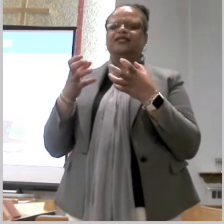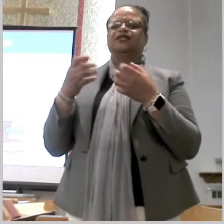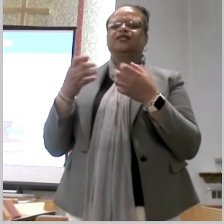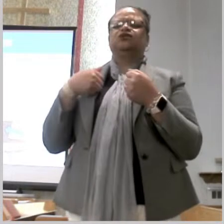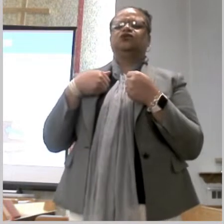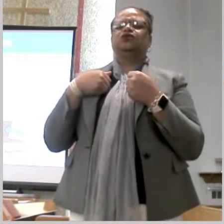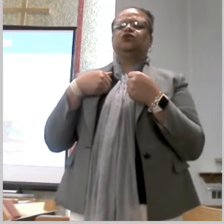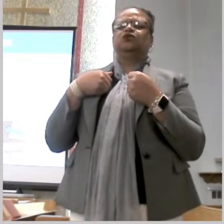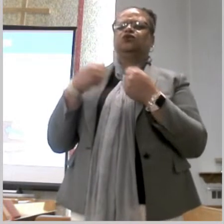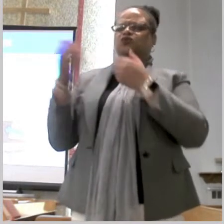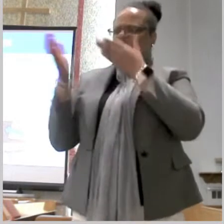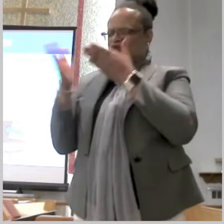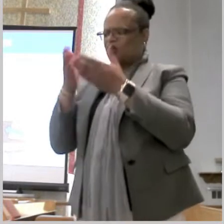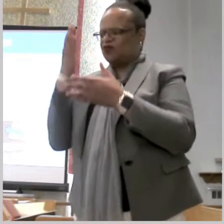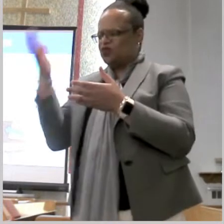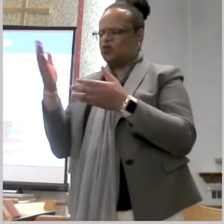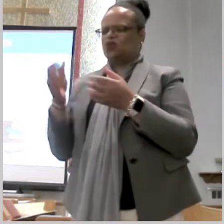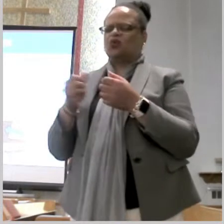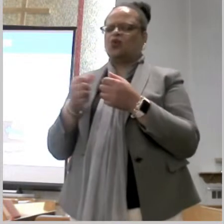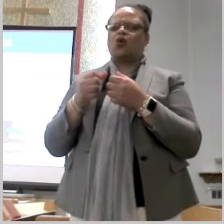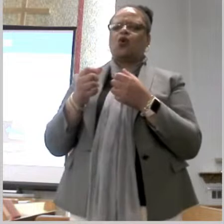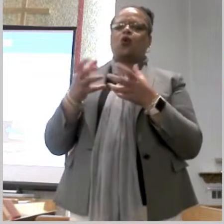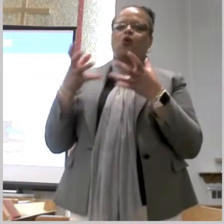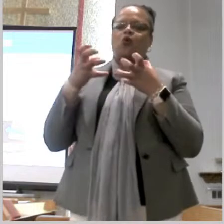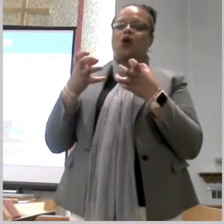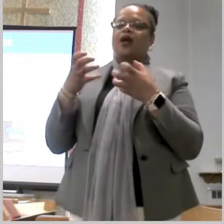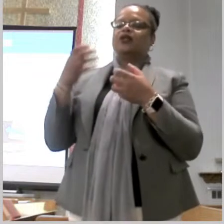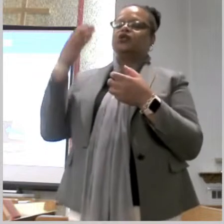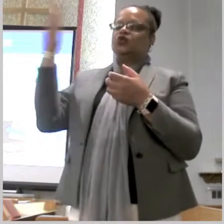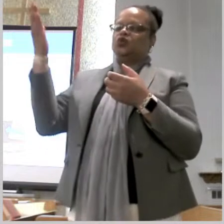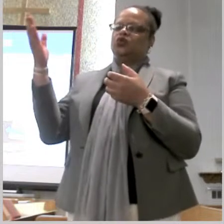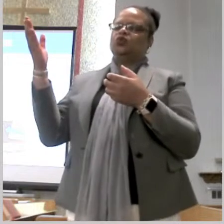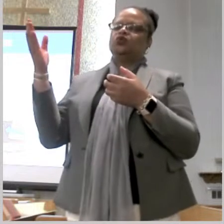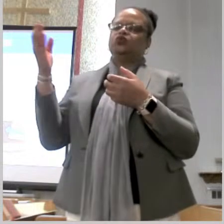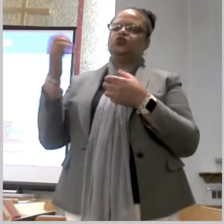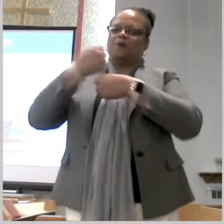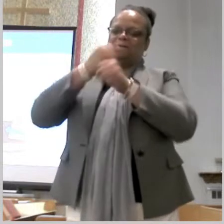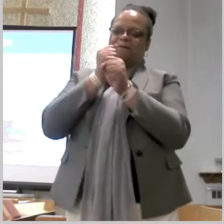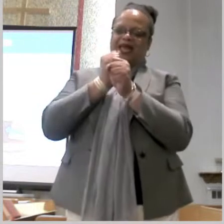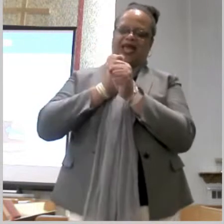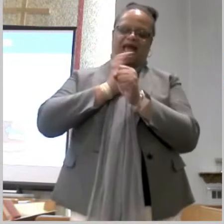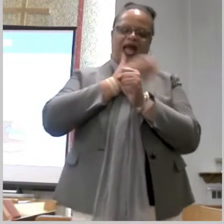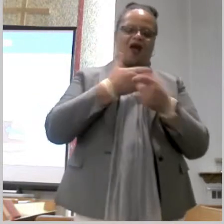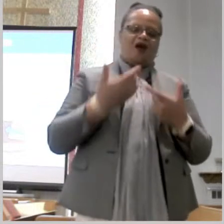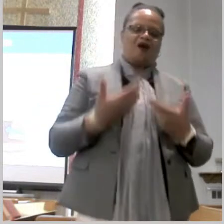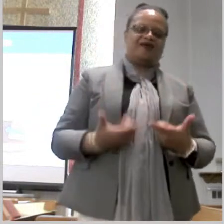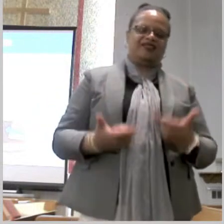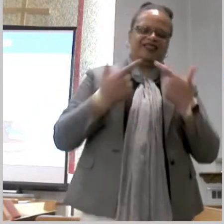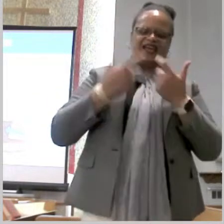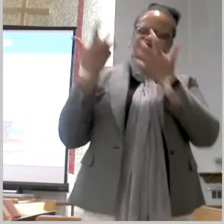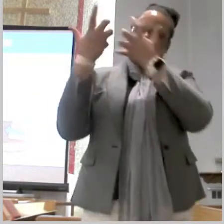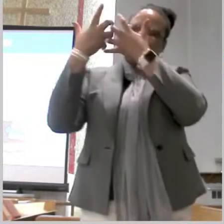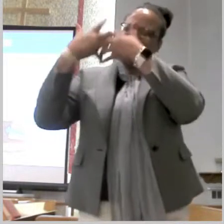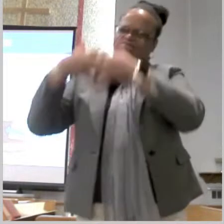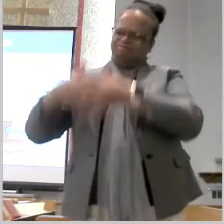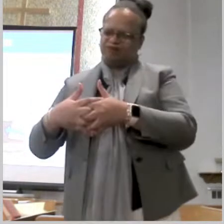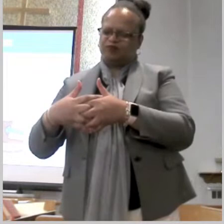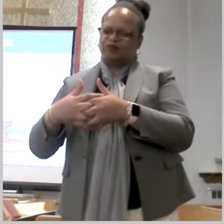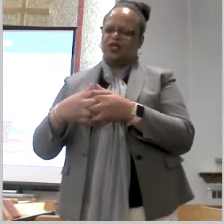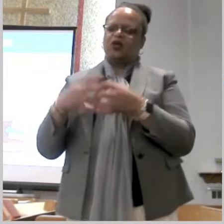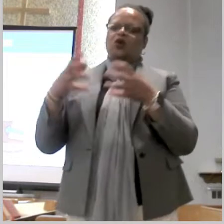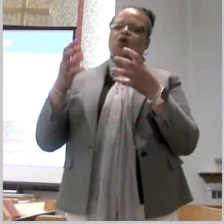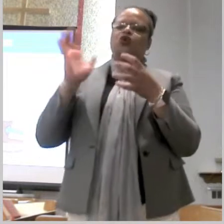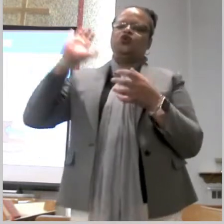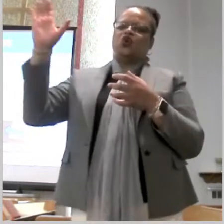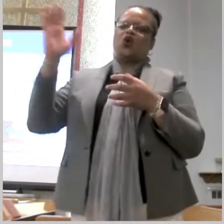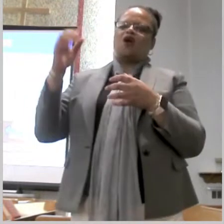us, just help us to allow you to craft that beautiful masterpiece in our lives so that love that was given has impact